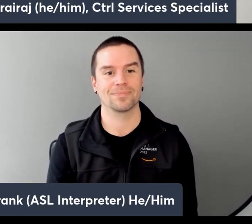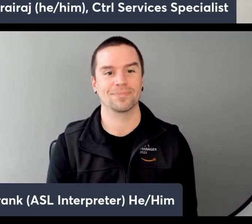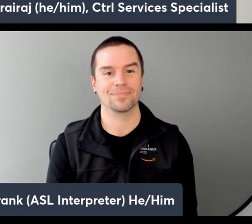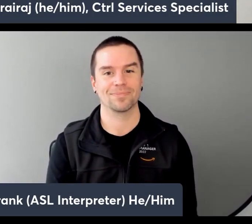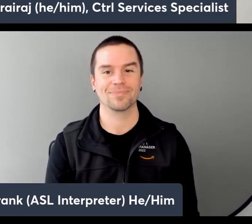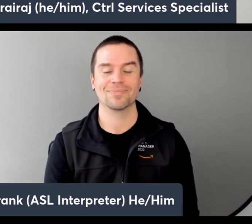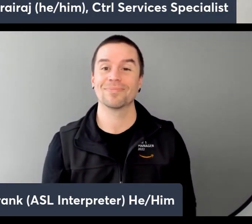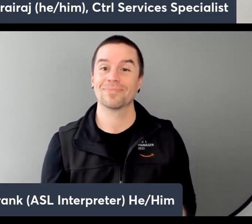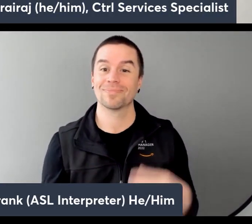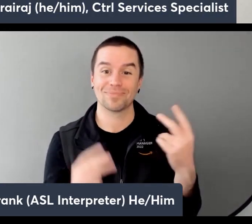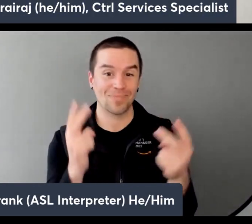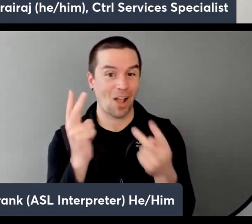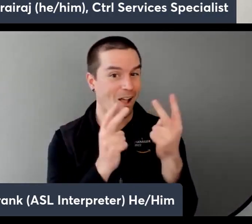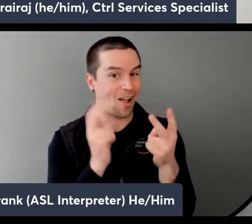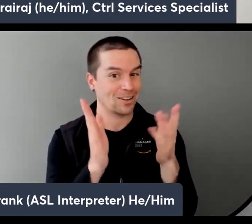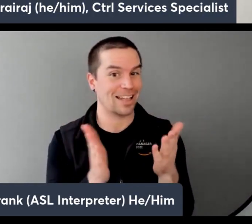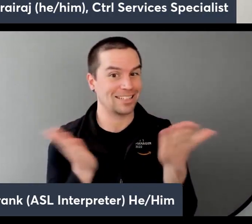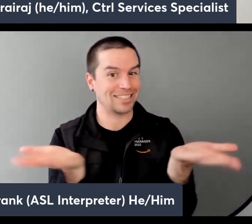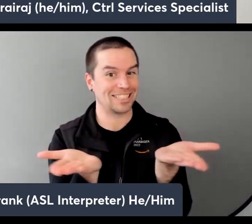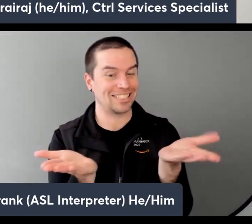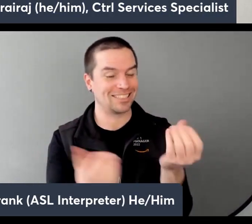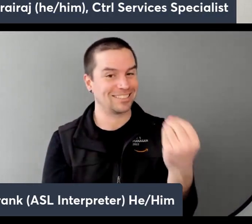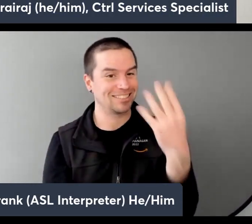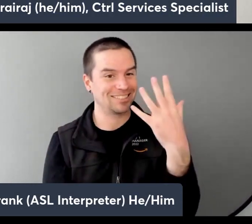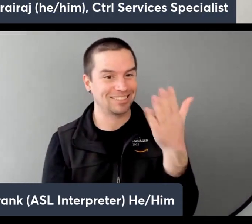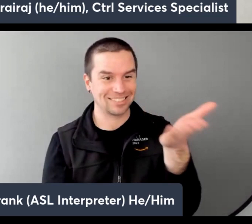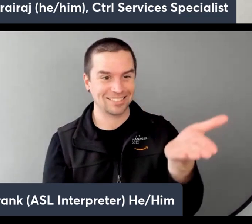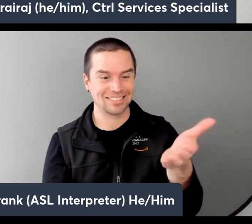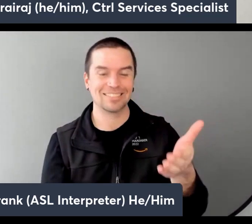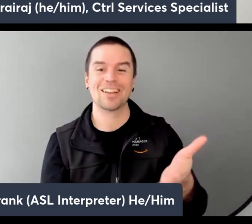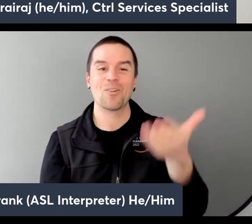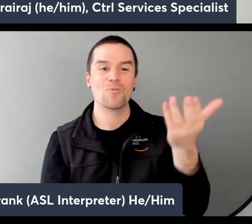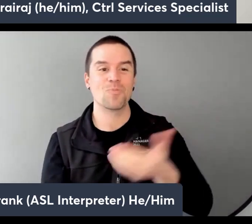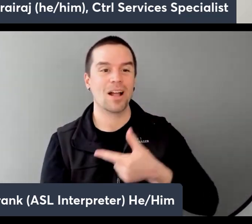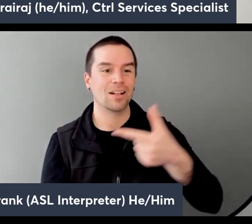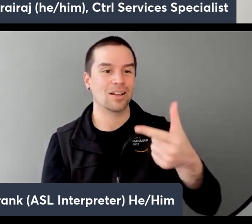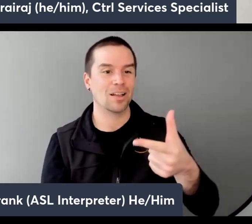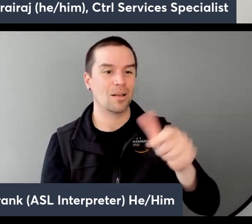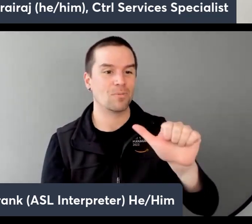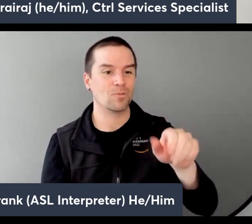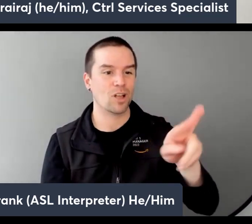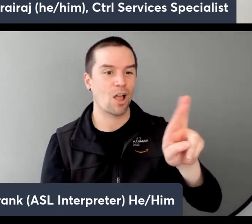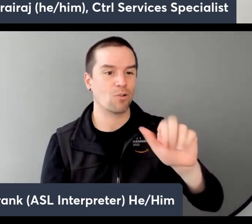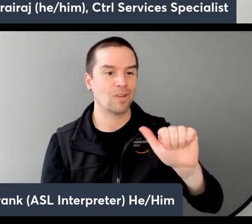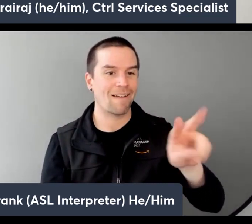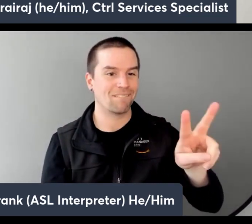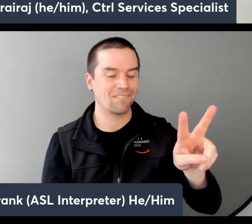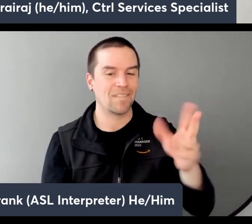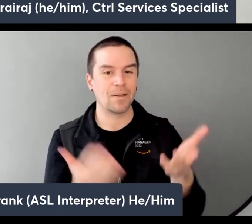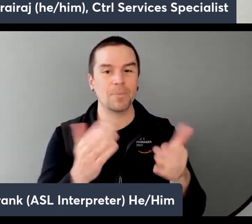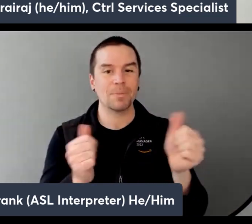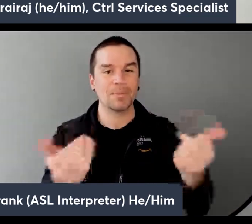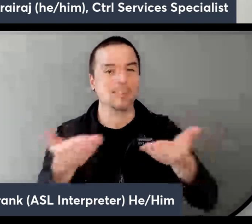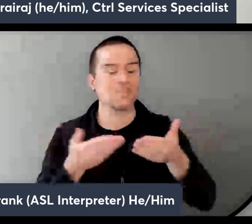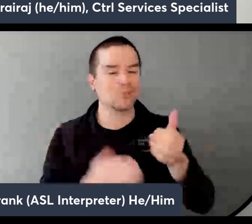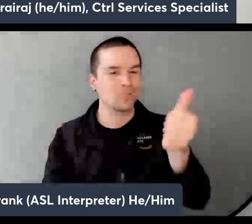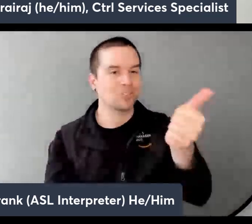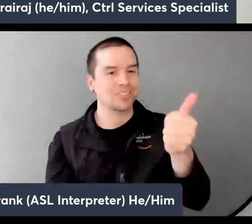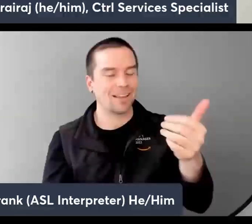and my guest is online. Welcome, Gaurav. Maybe you can introduce yourself to the audience,